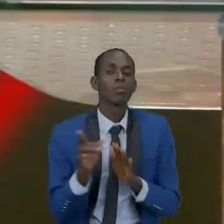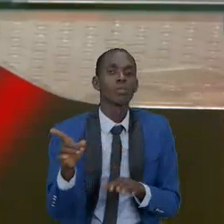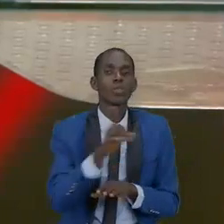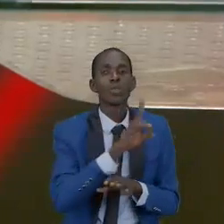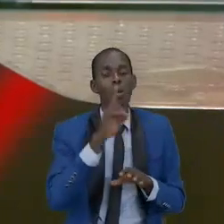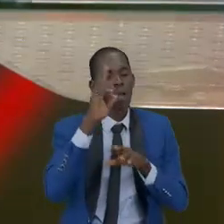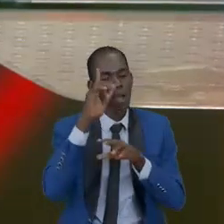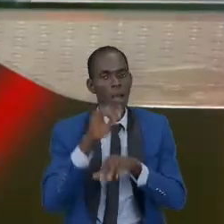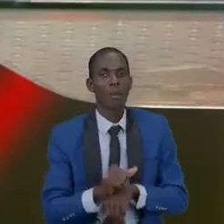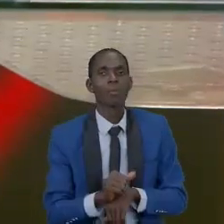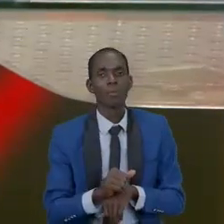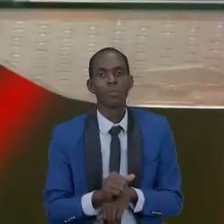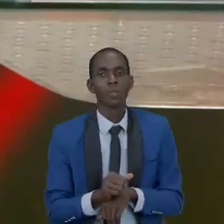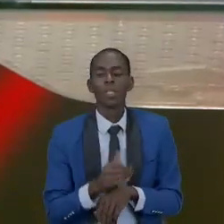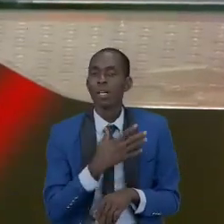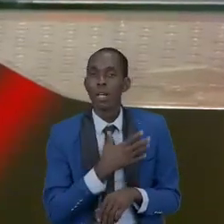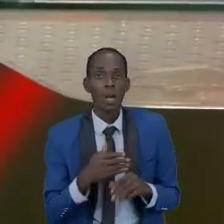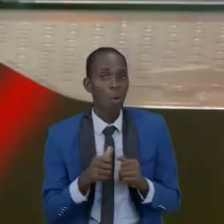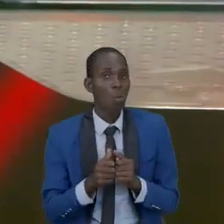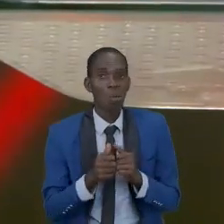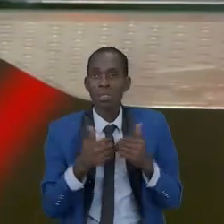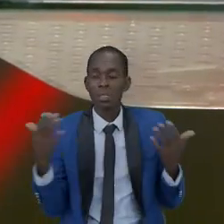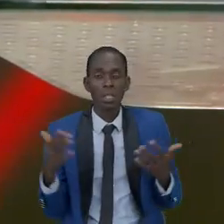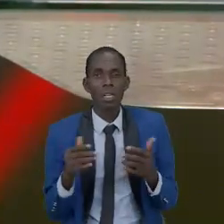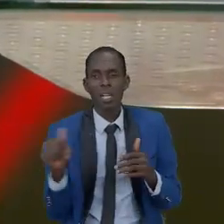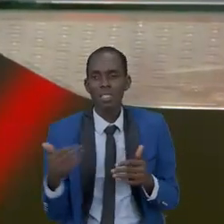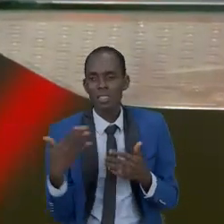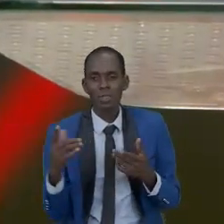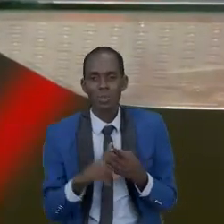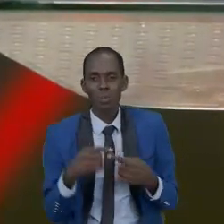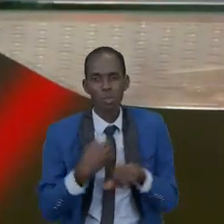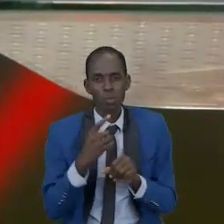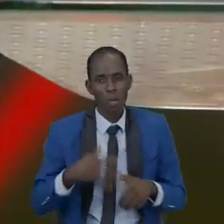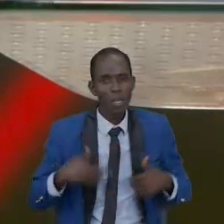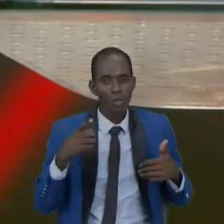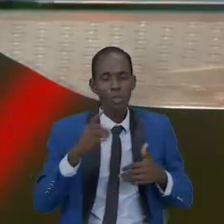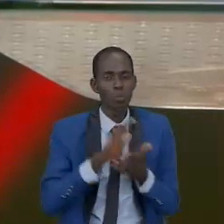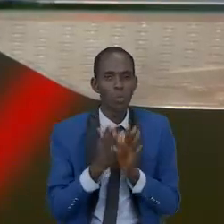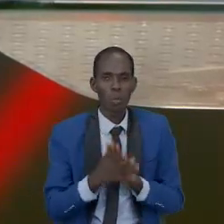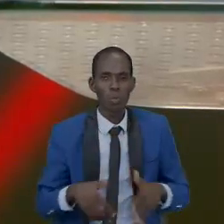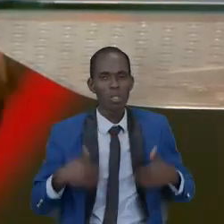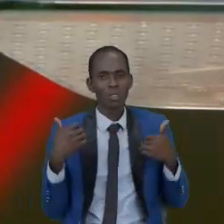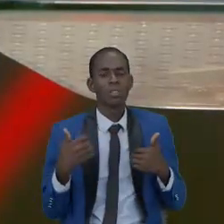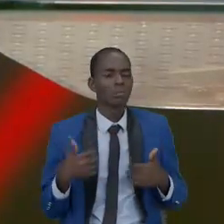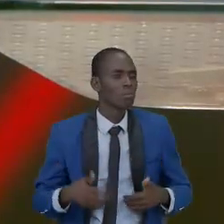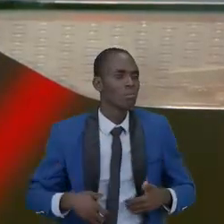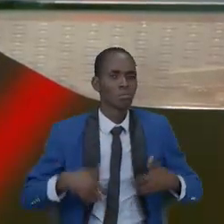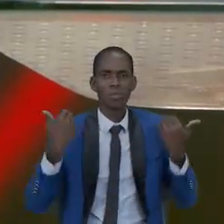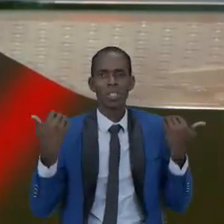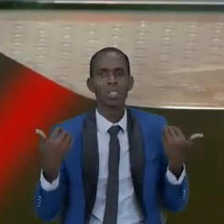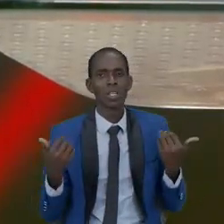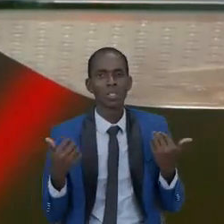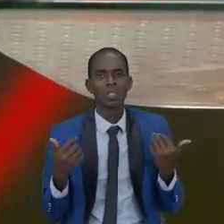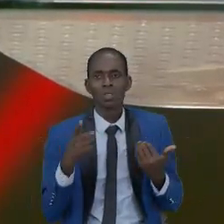Your personality, even without anything to be angry about, you get angry. Nothing to be furious about, you get